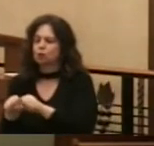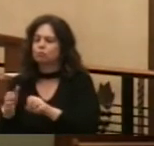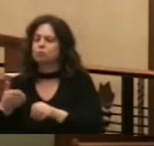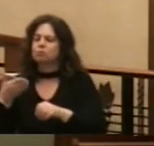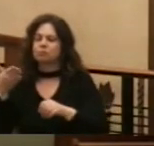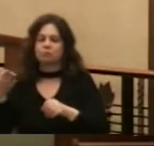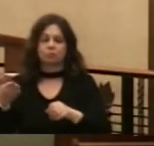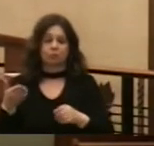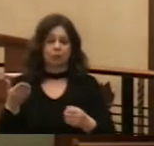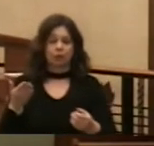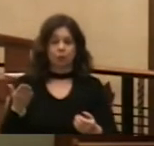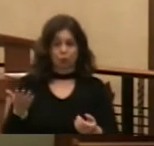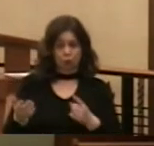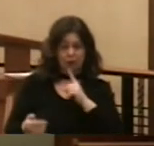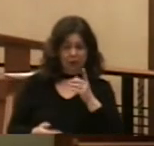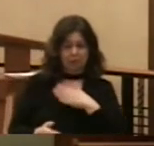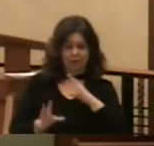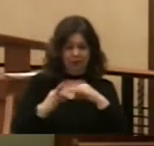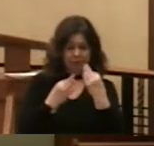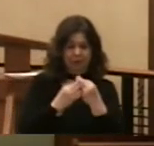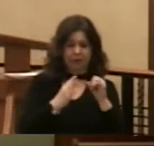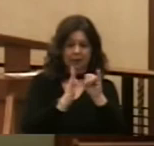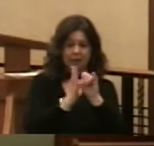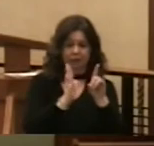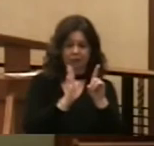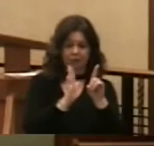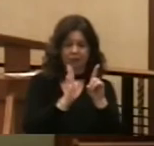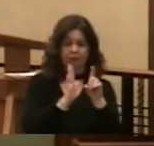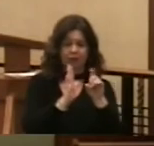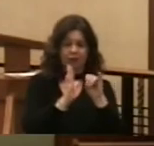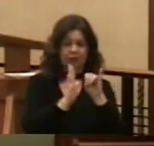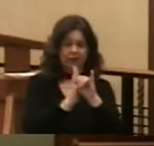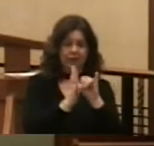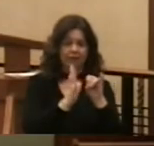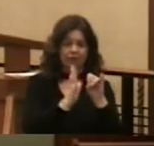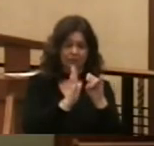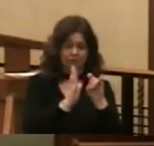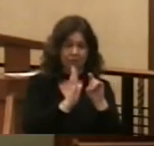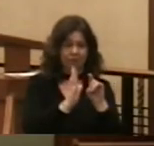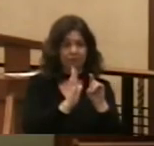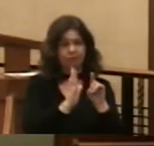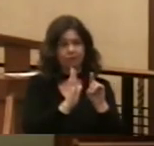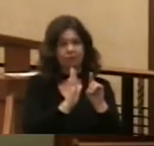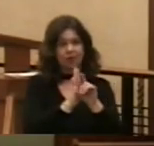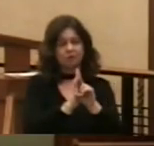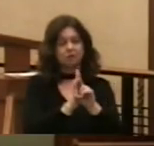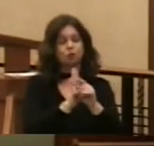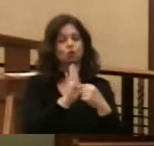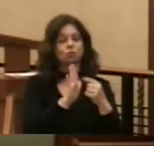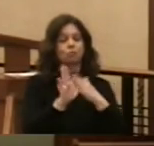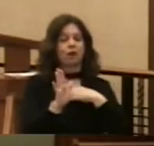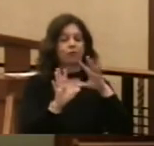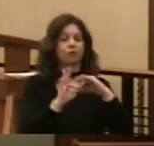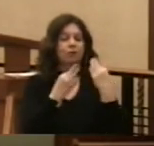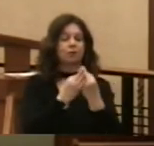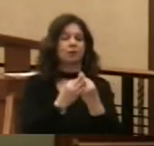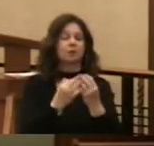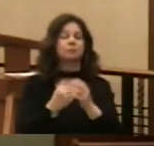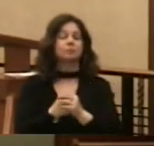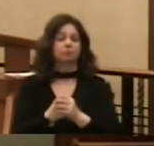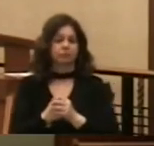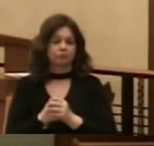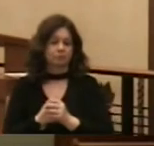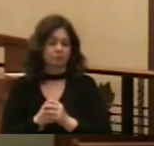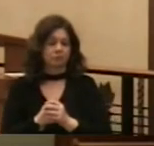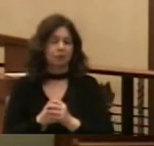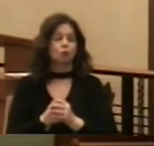what identifies this family most is a simple, unvarnished faith. Nothing complicated at